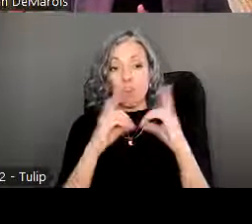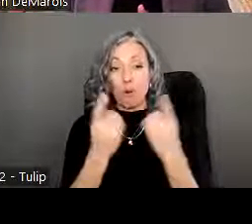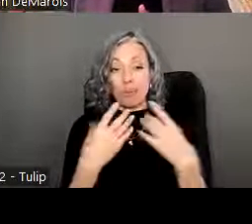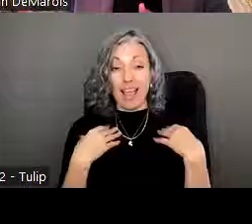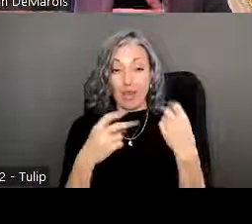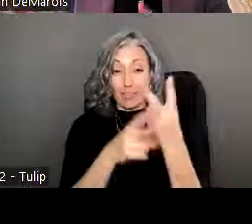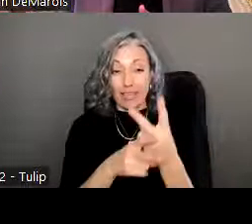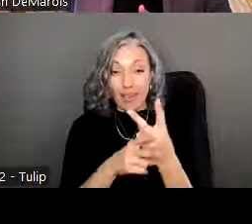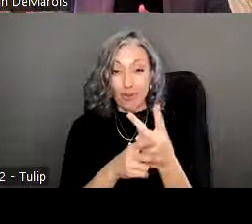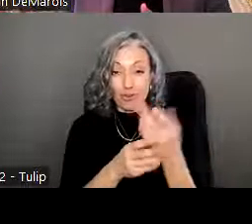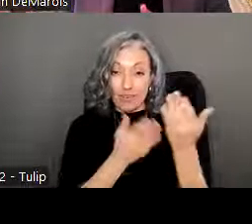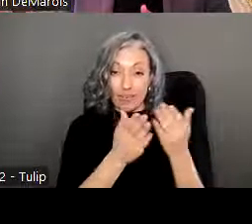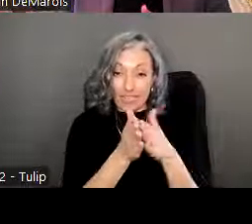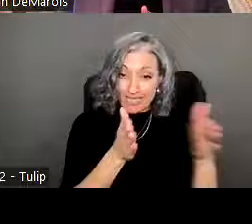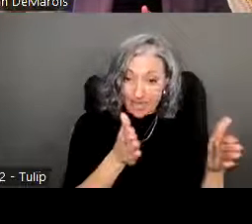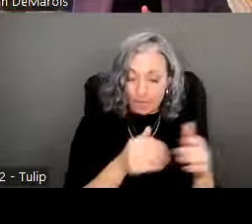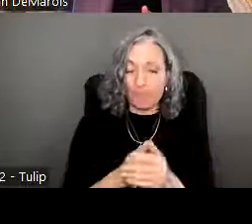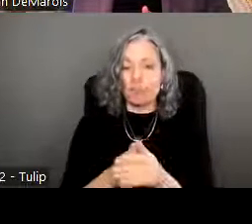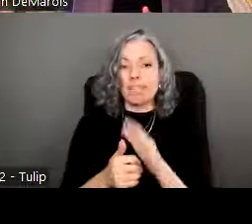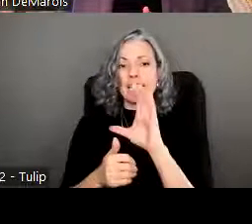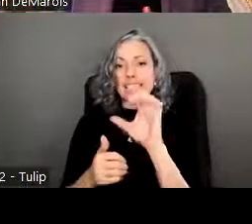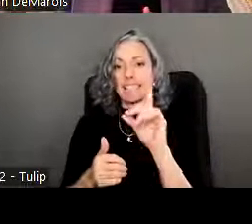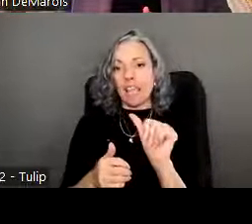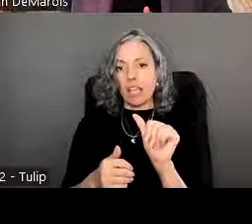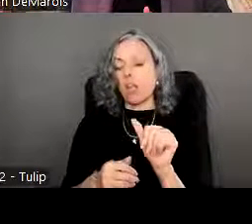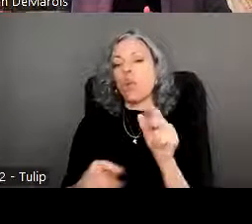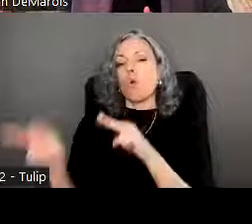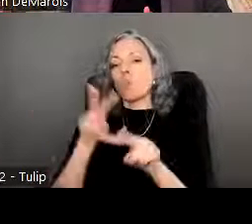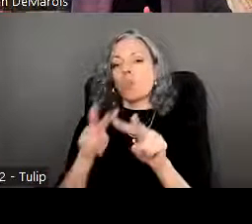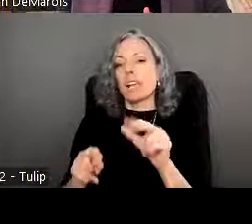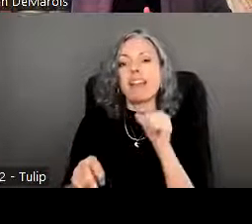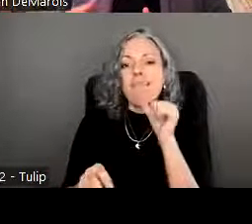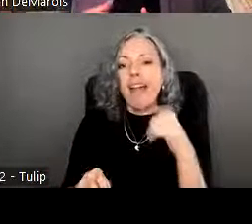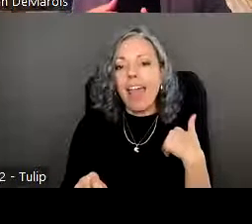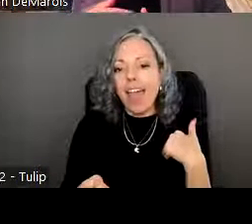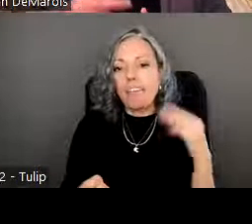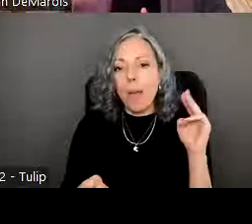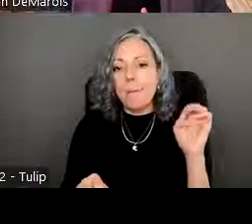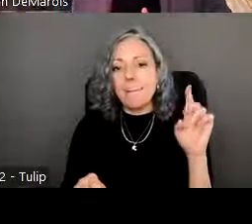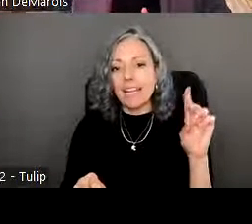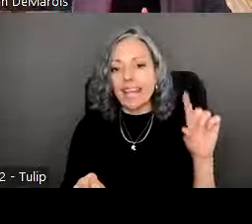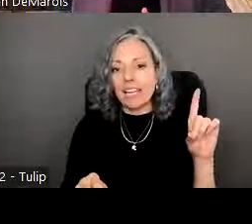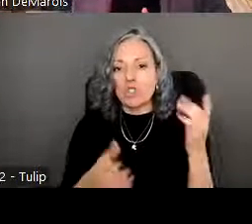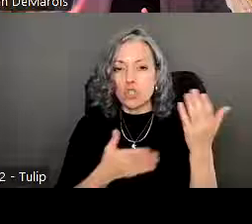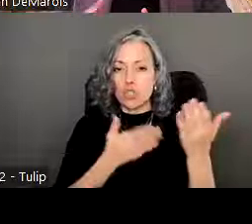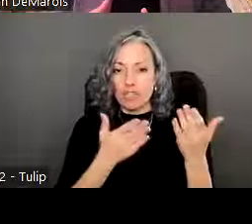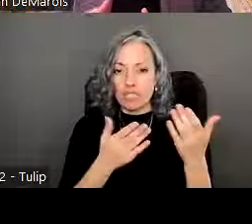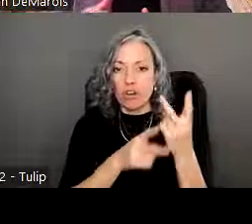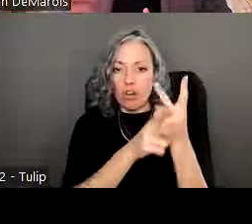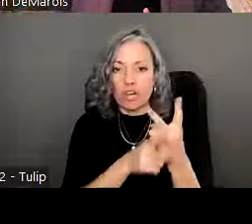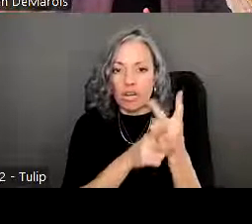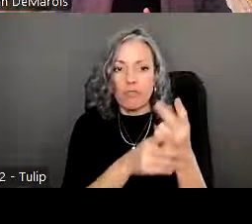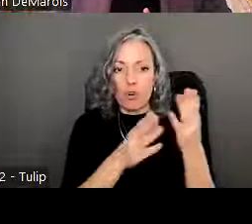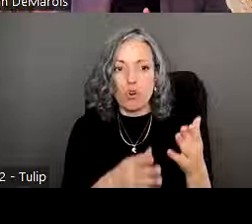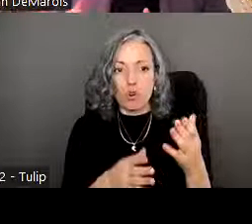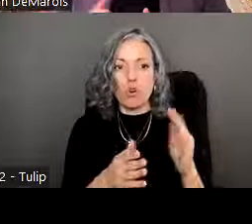At CDA, we're looking at the non-Medicaid home and community-based services. So this would be our Caregiver Resource